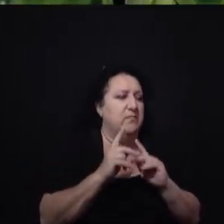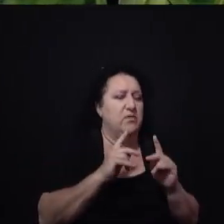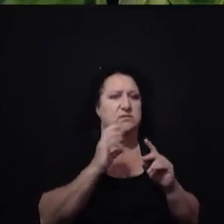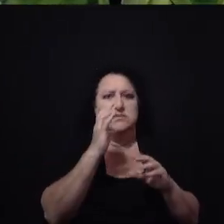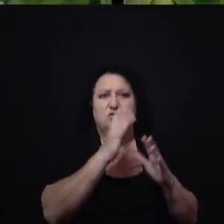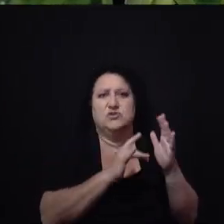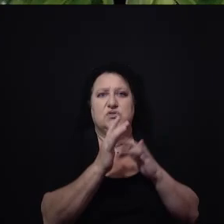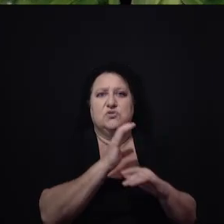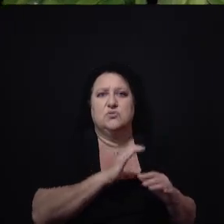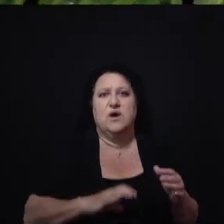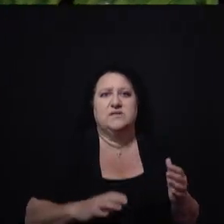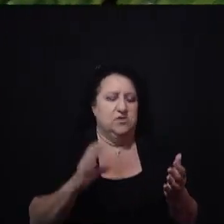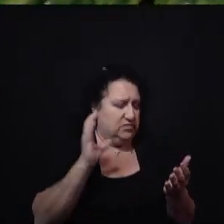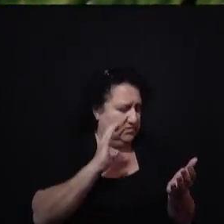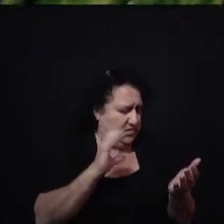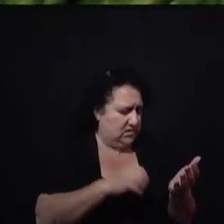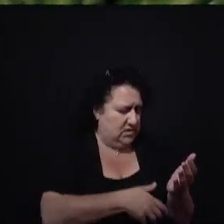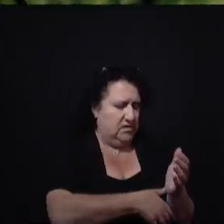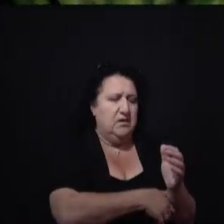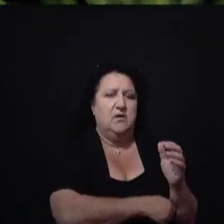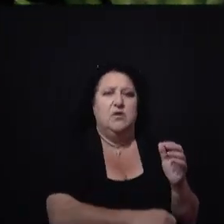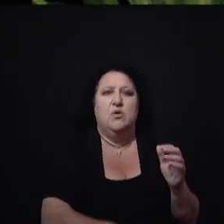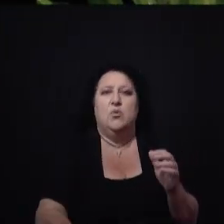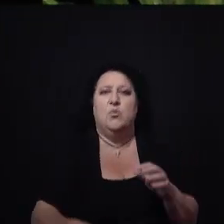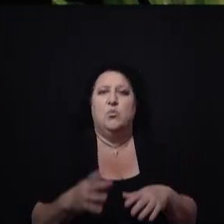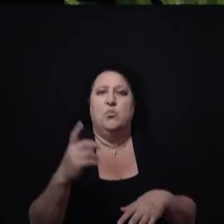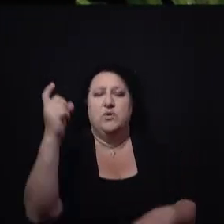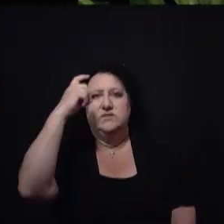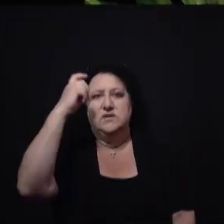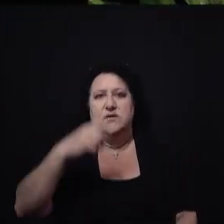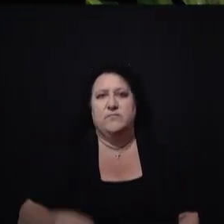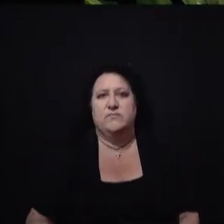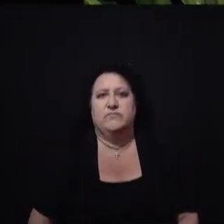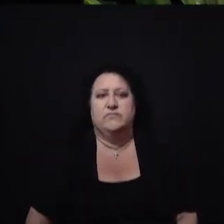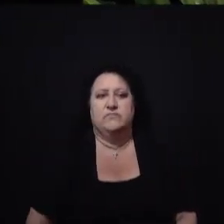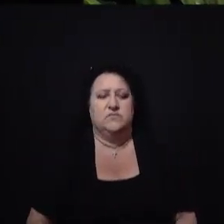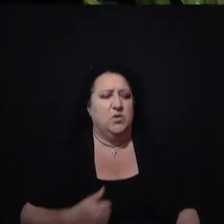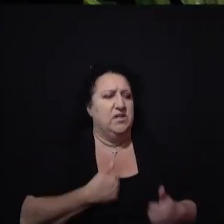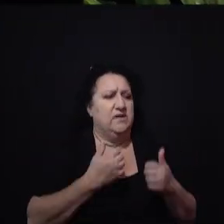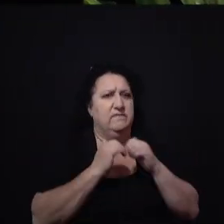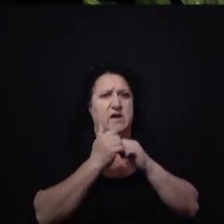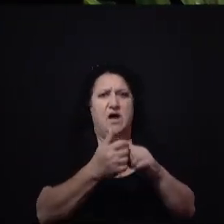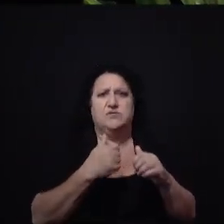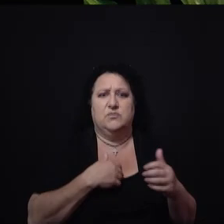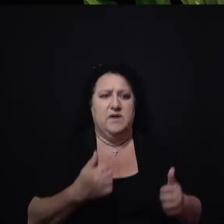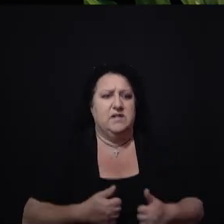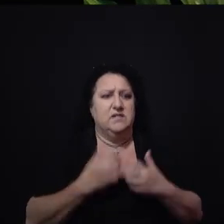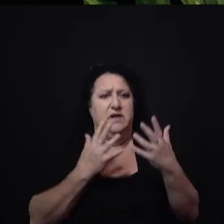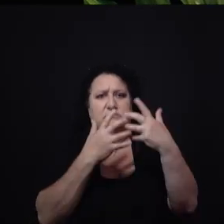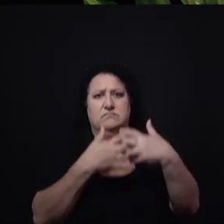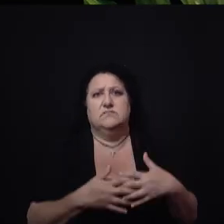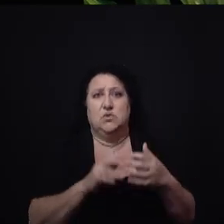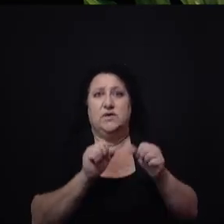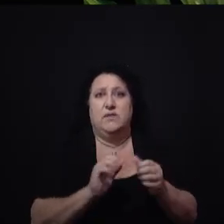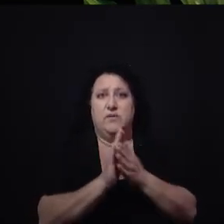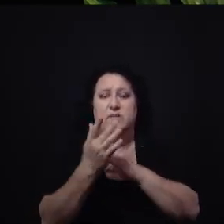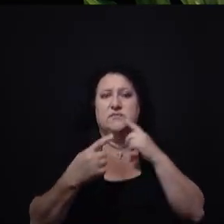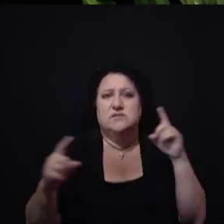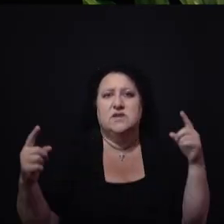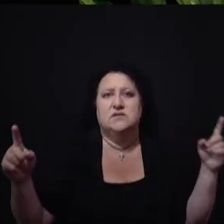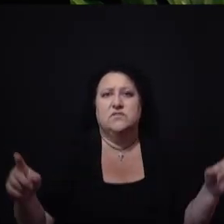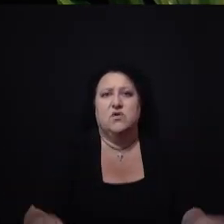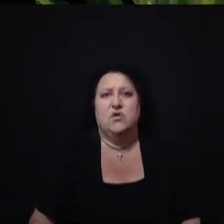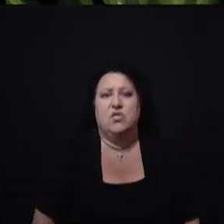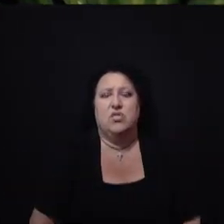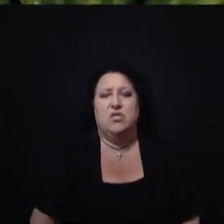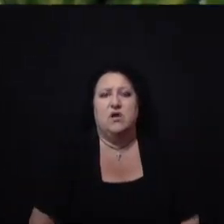around me and through experience and then make sure I live my life ordered by that so that I might be successful? That's the traditional definition of what